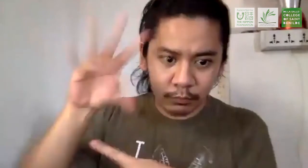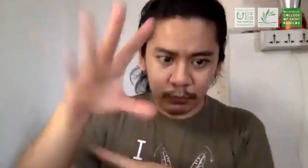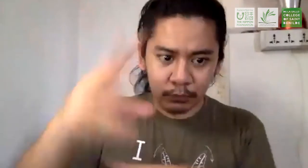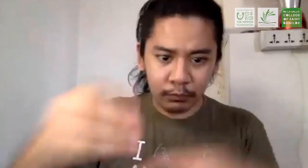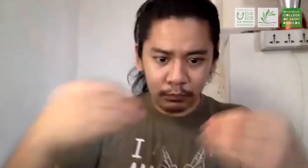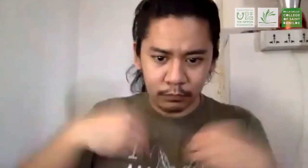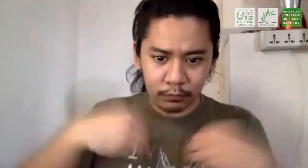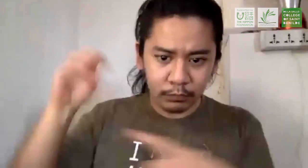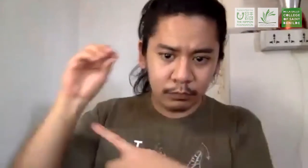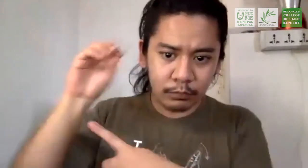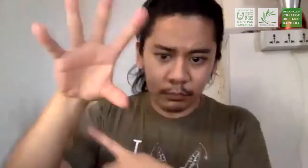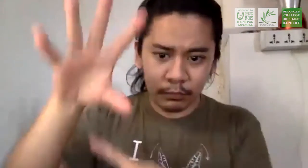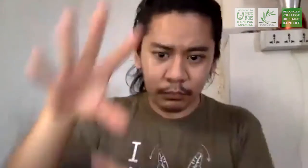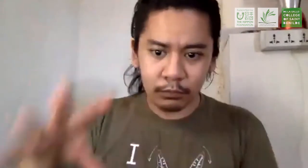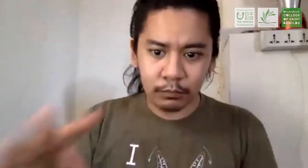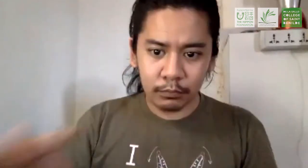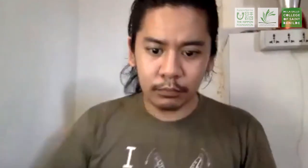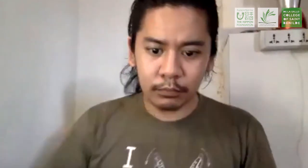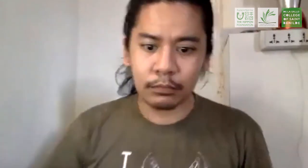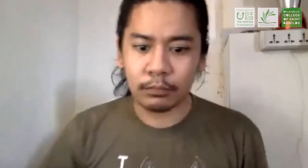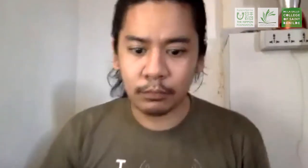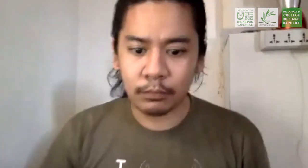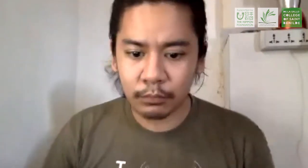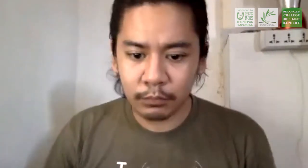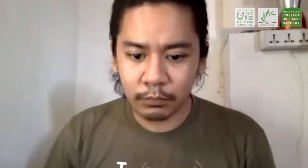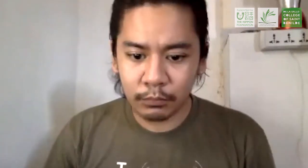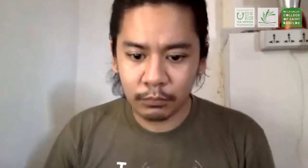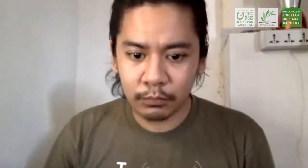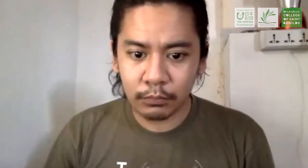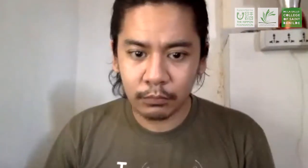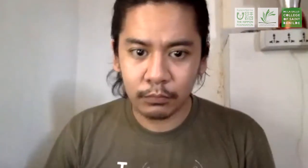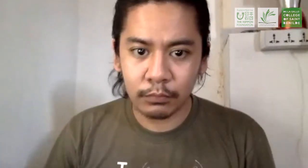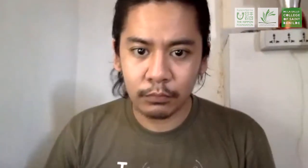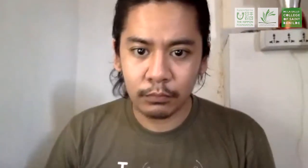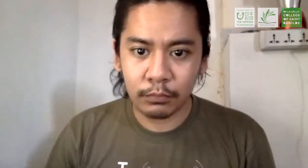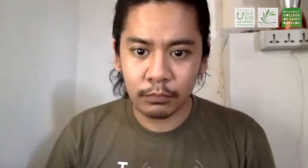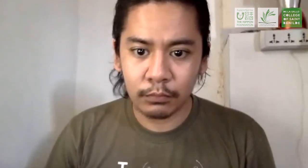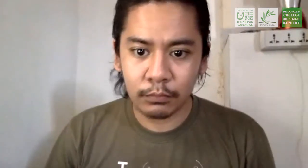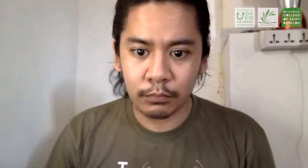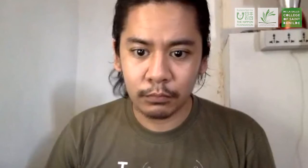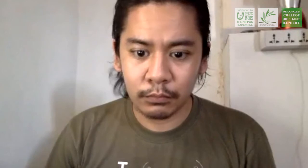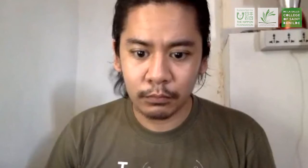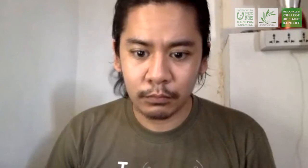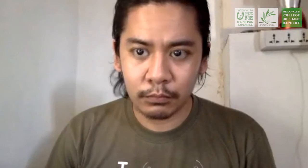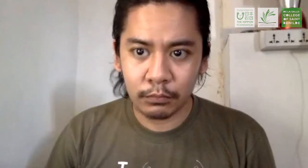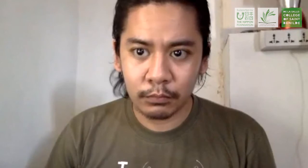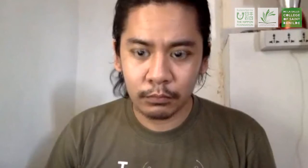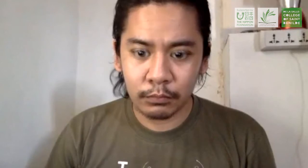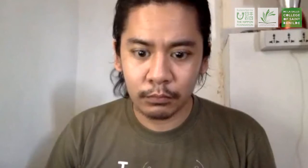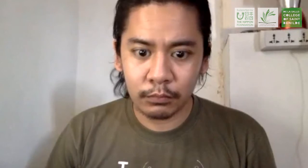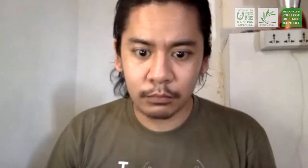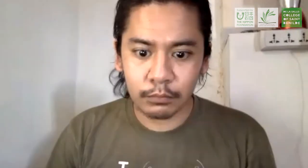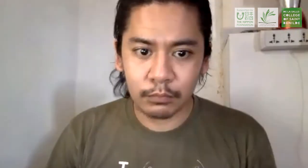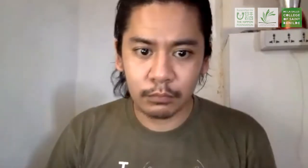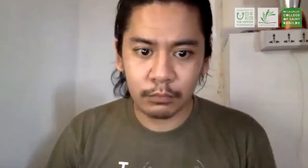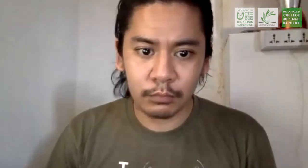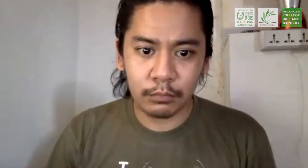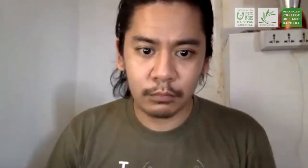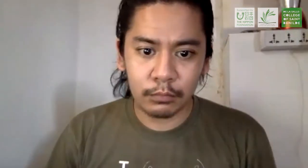I'm just wondering, Christian, I thought you gave me hosting. Can you give me hosting again, please?